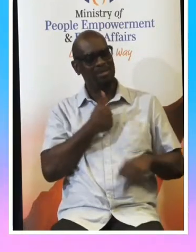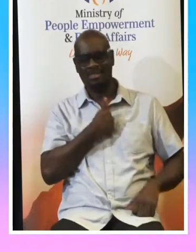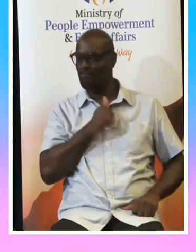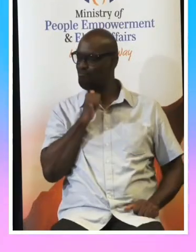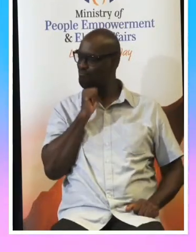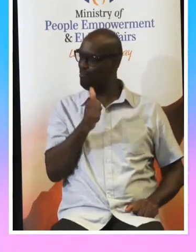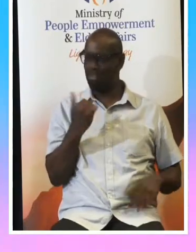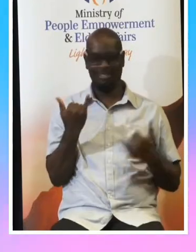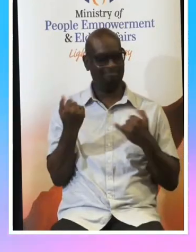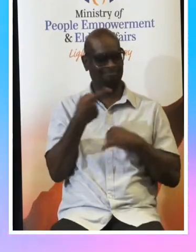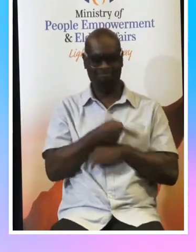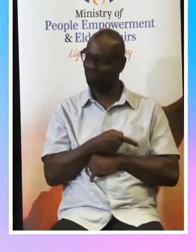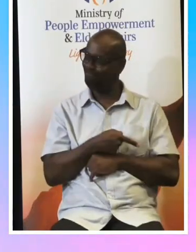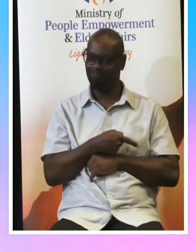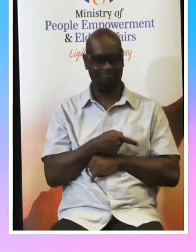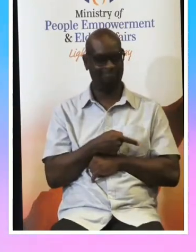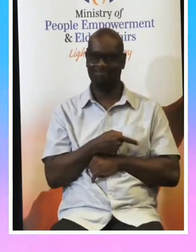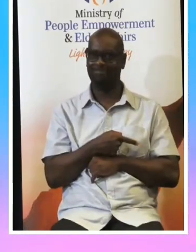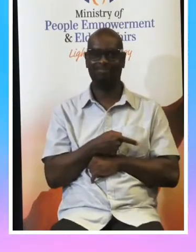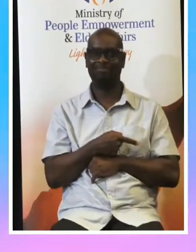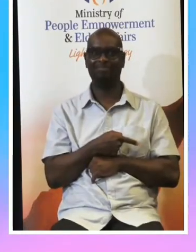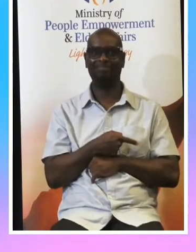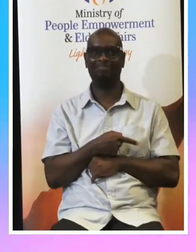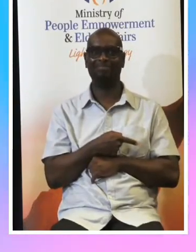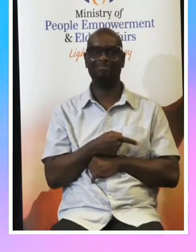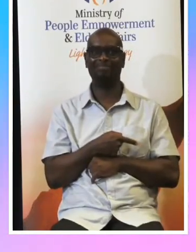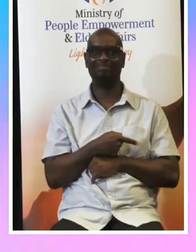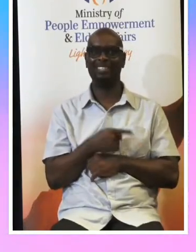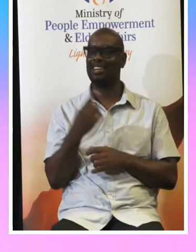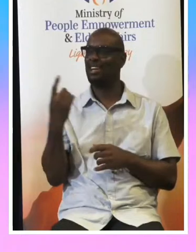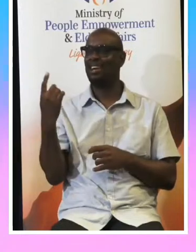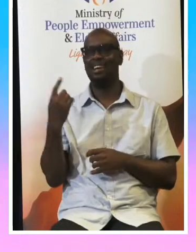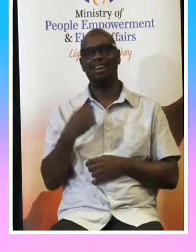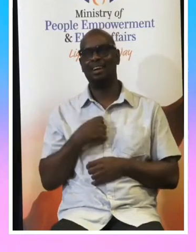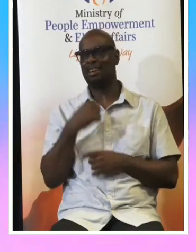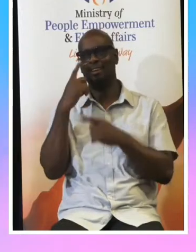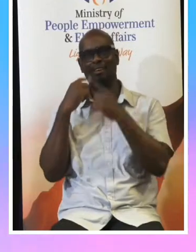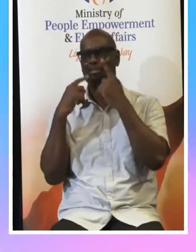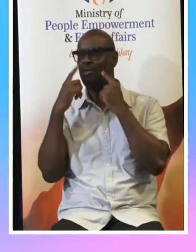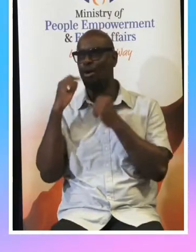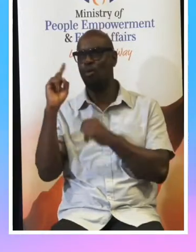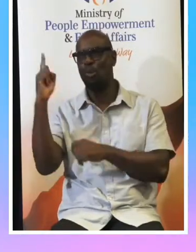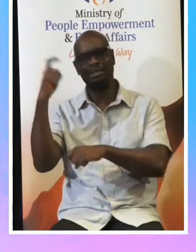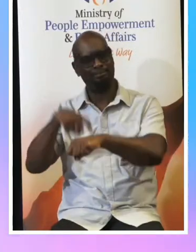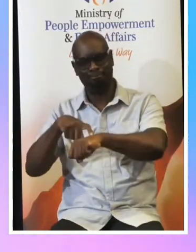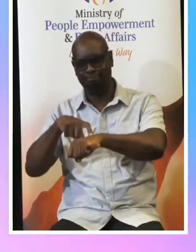evening. Yes? I can only cry once in a week.